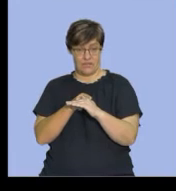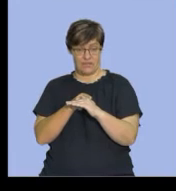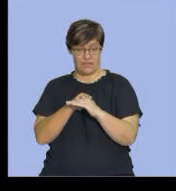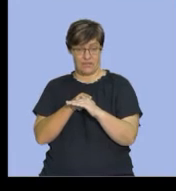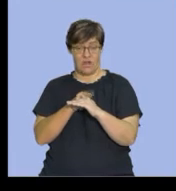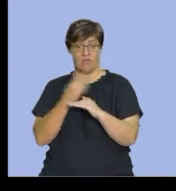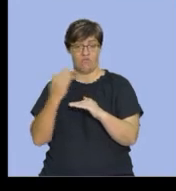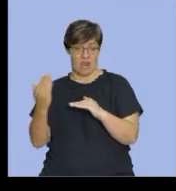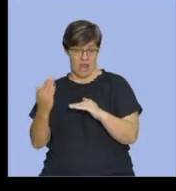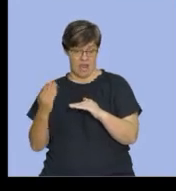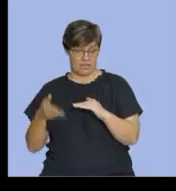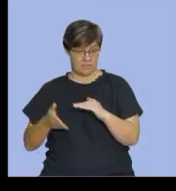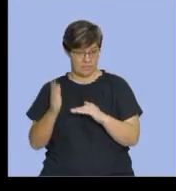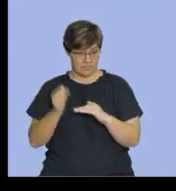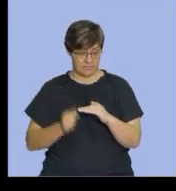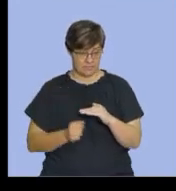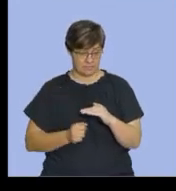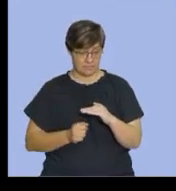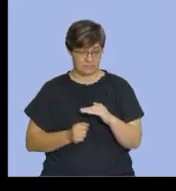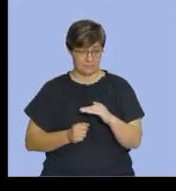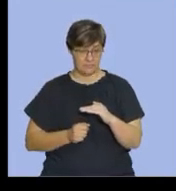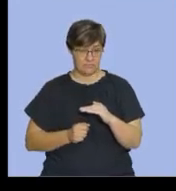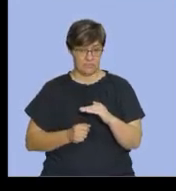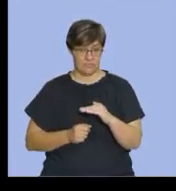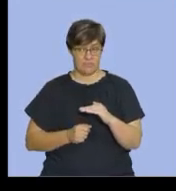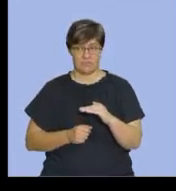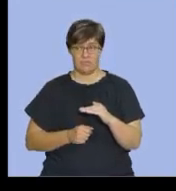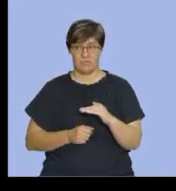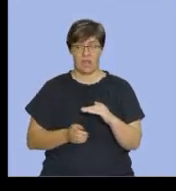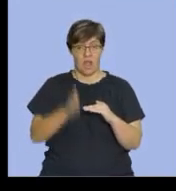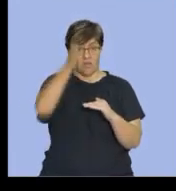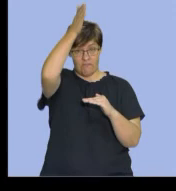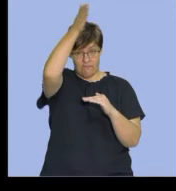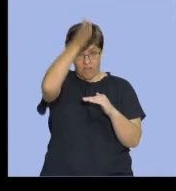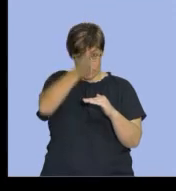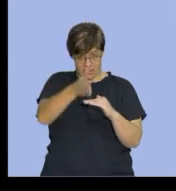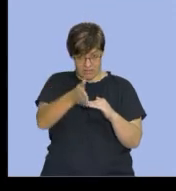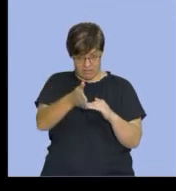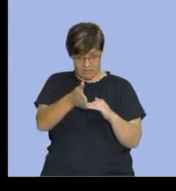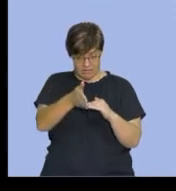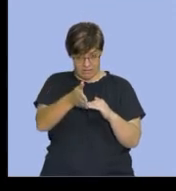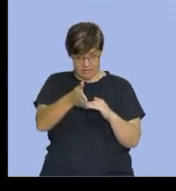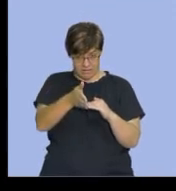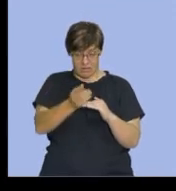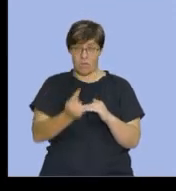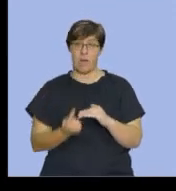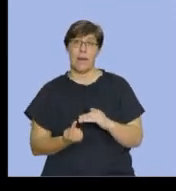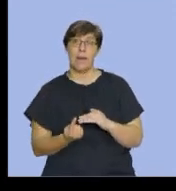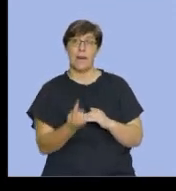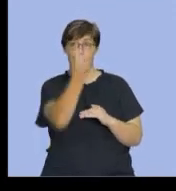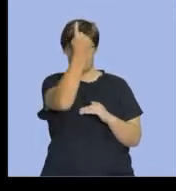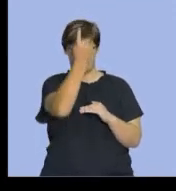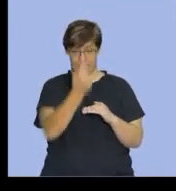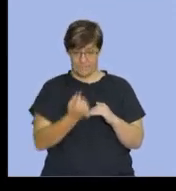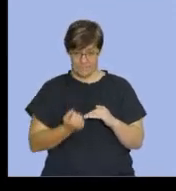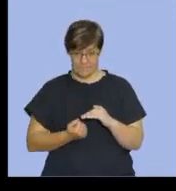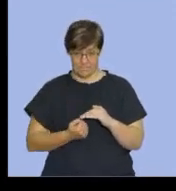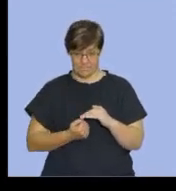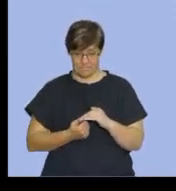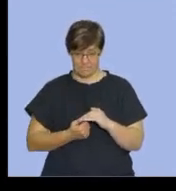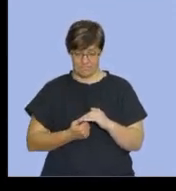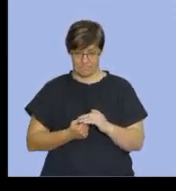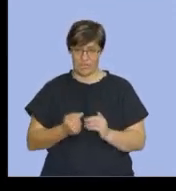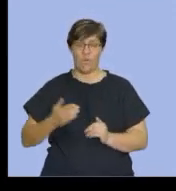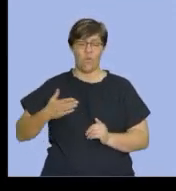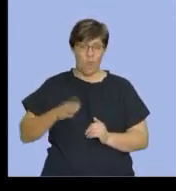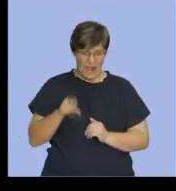right and a vertical component that's going upwards. That's